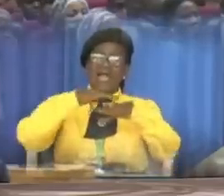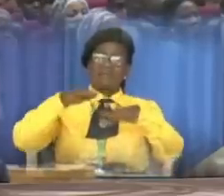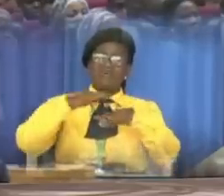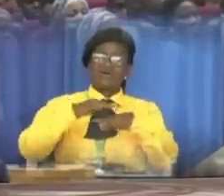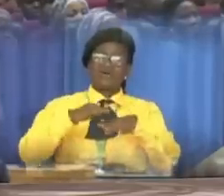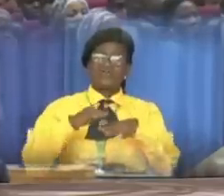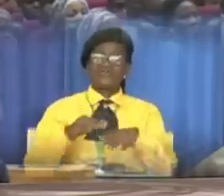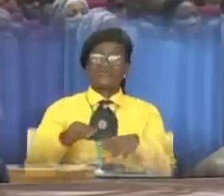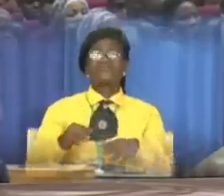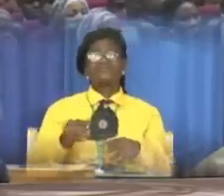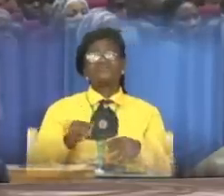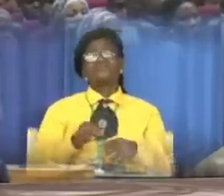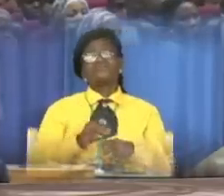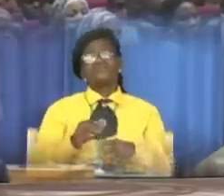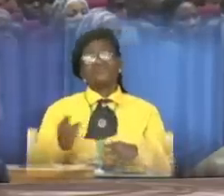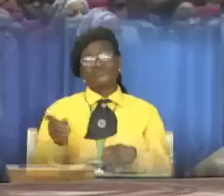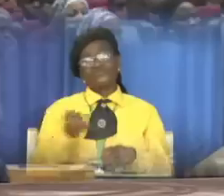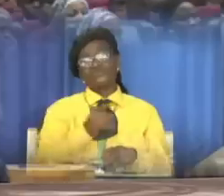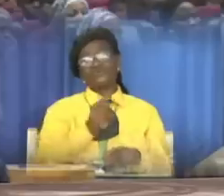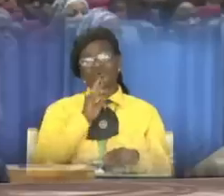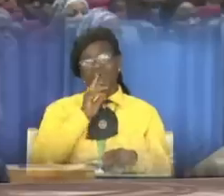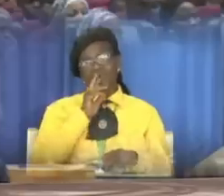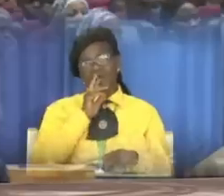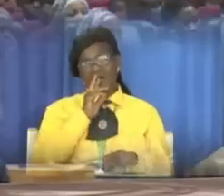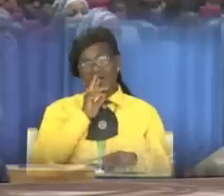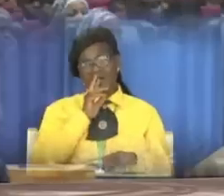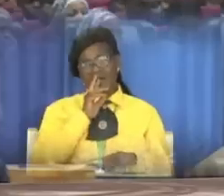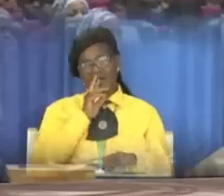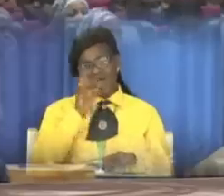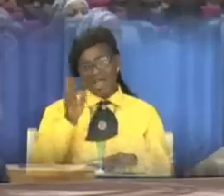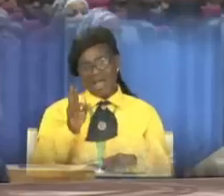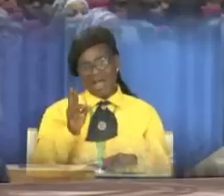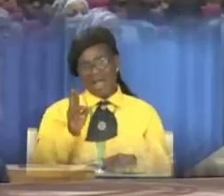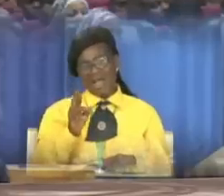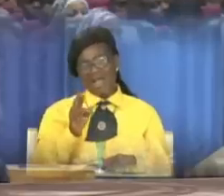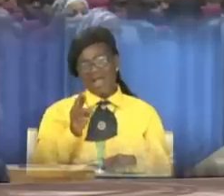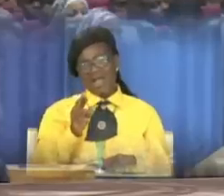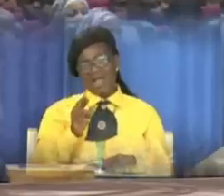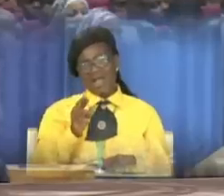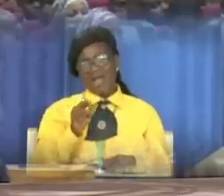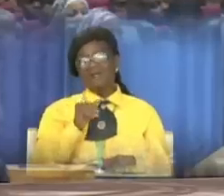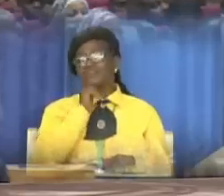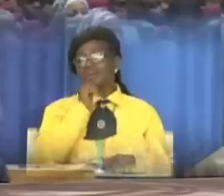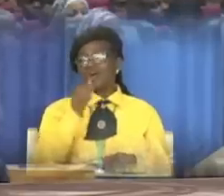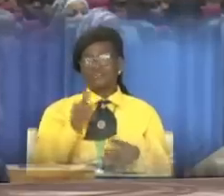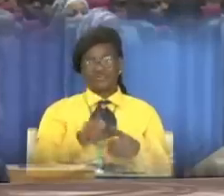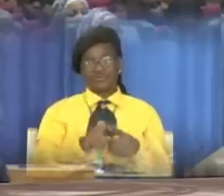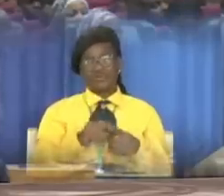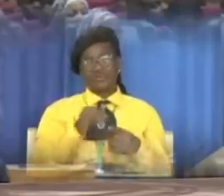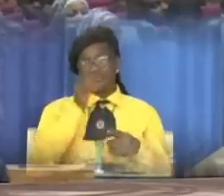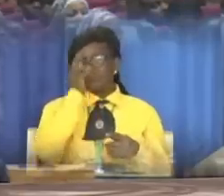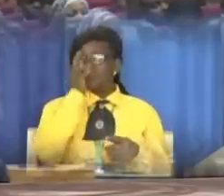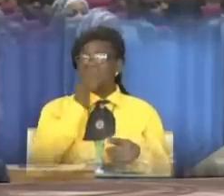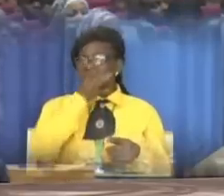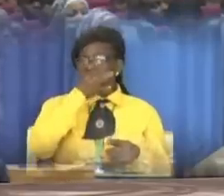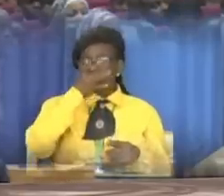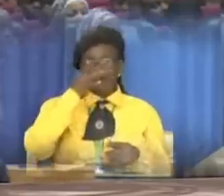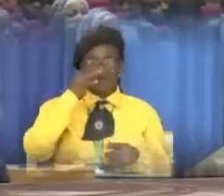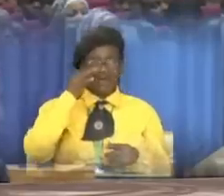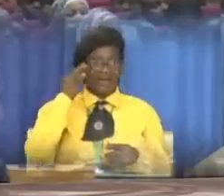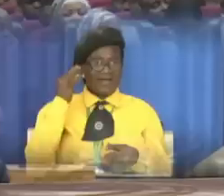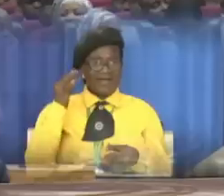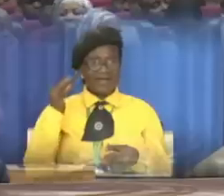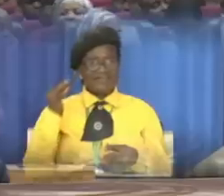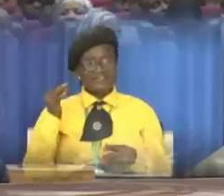exempted because at the age of 70, your prayer to heaven is a short distance